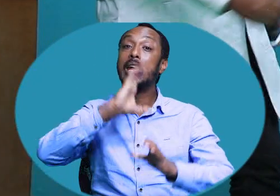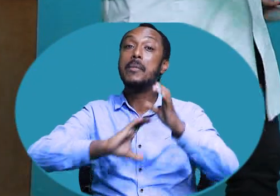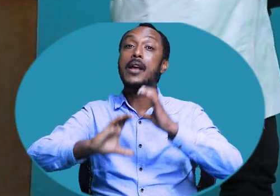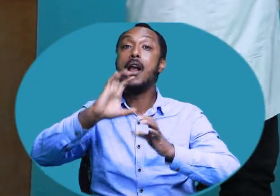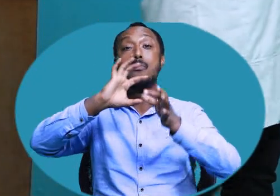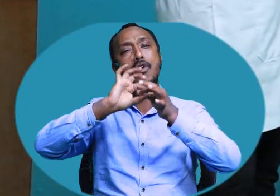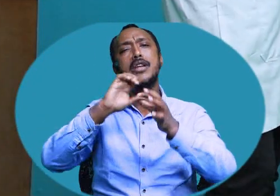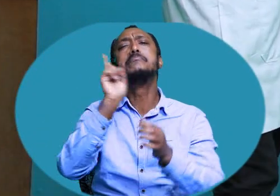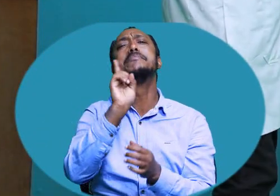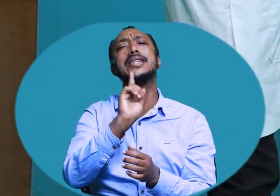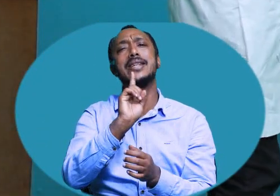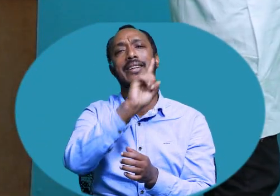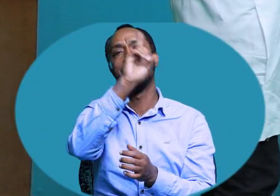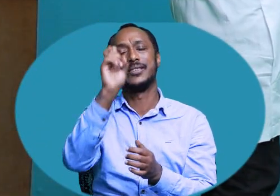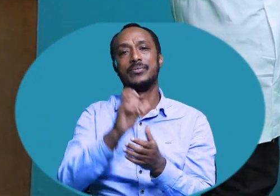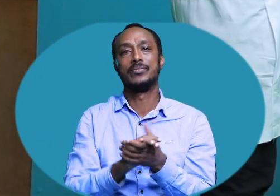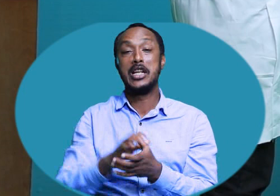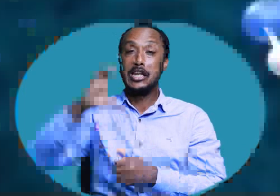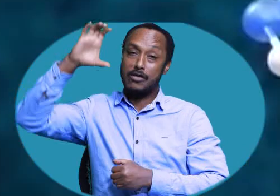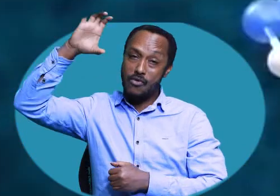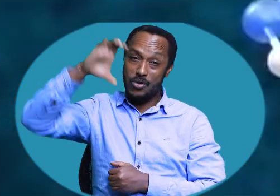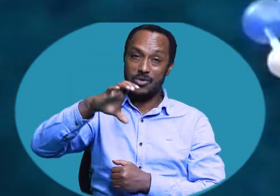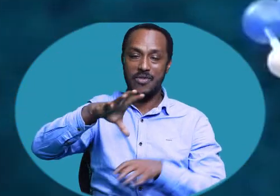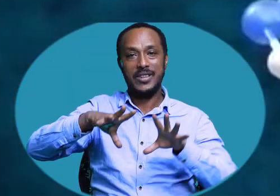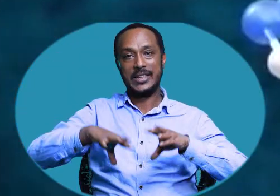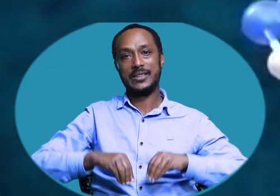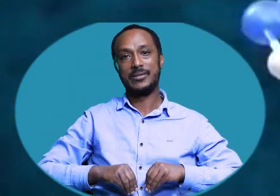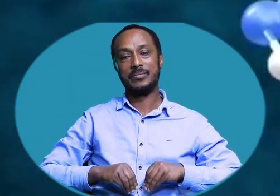Okay. The force of attraction.